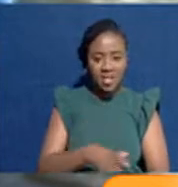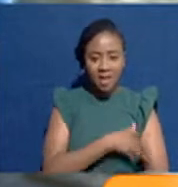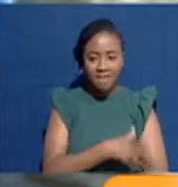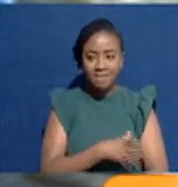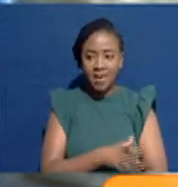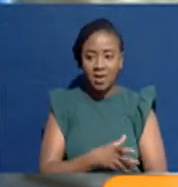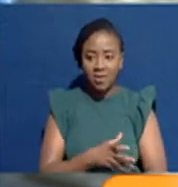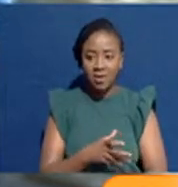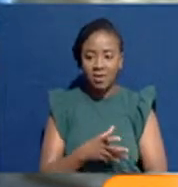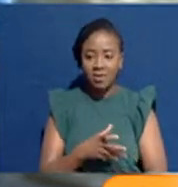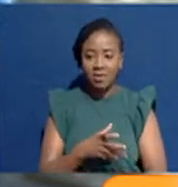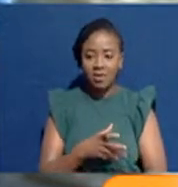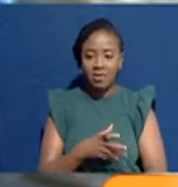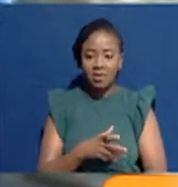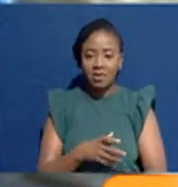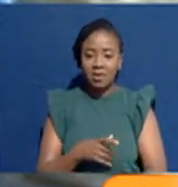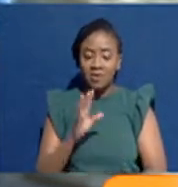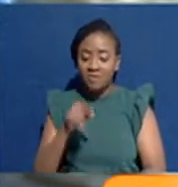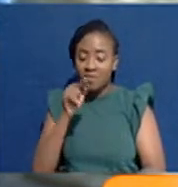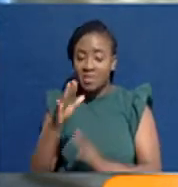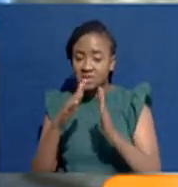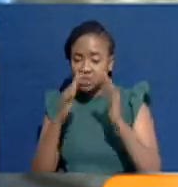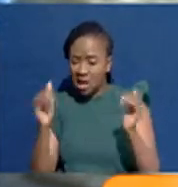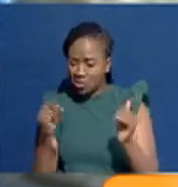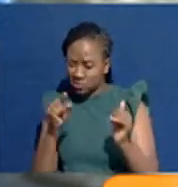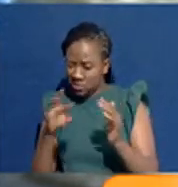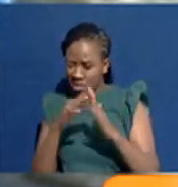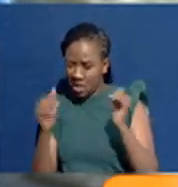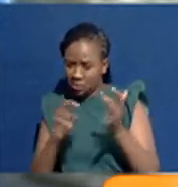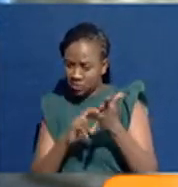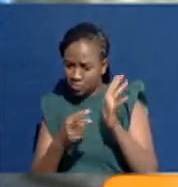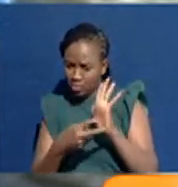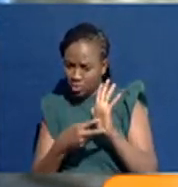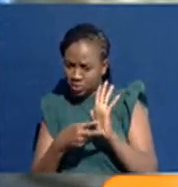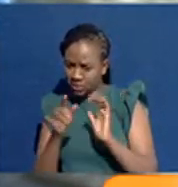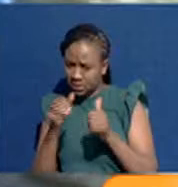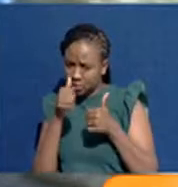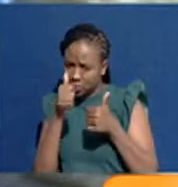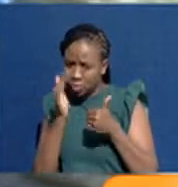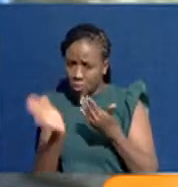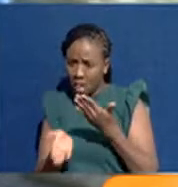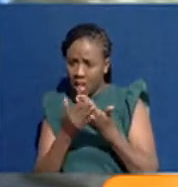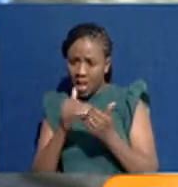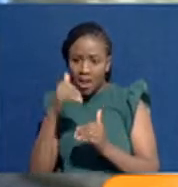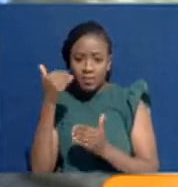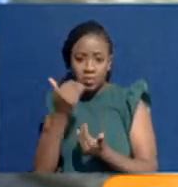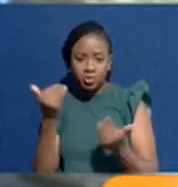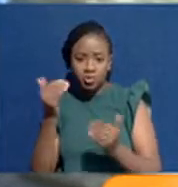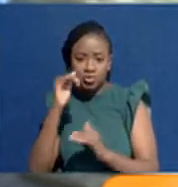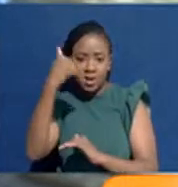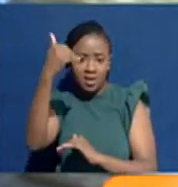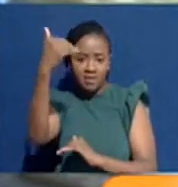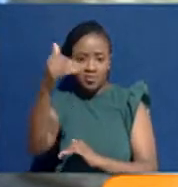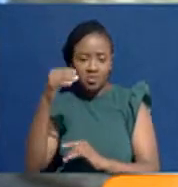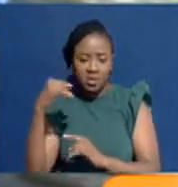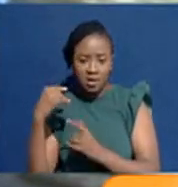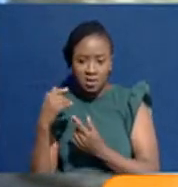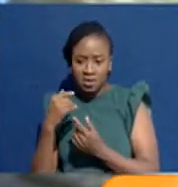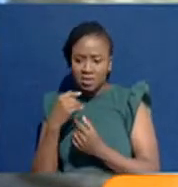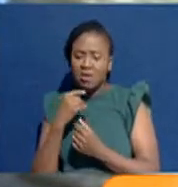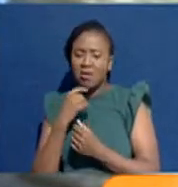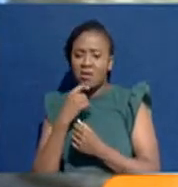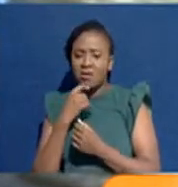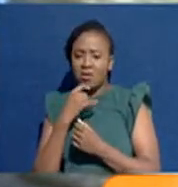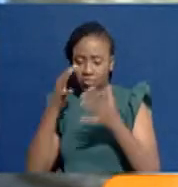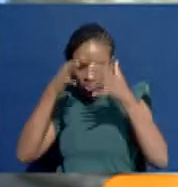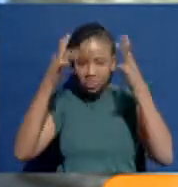housing, you know, housing project is very important for the betterment of the future generation, then he has to make such very